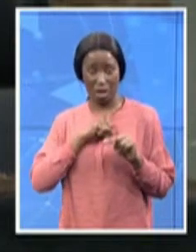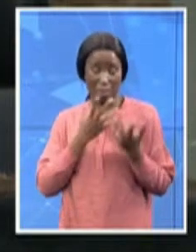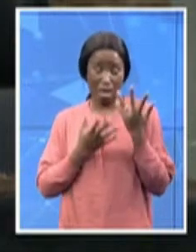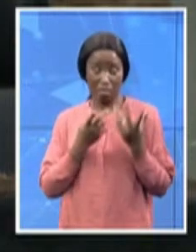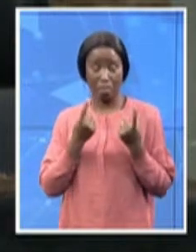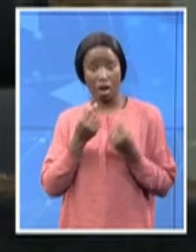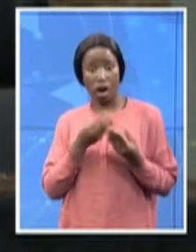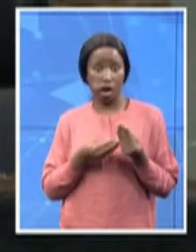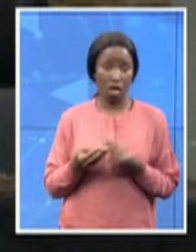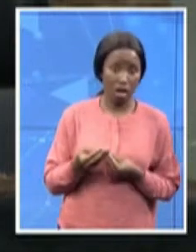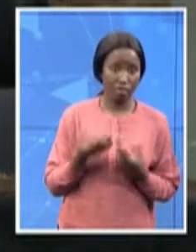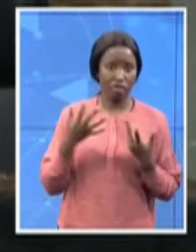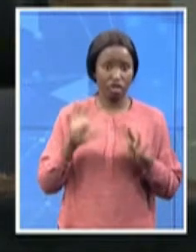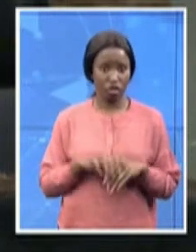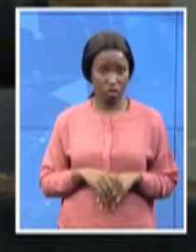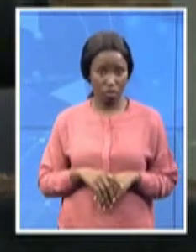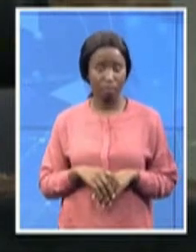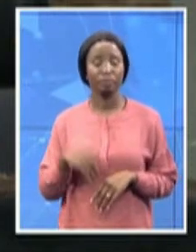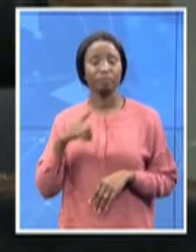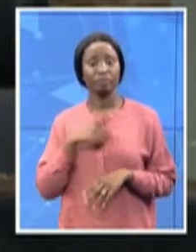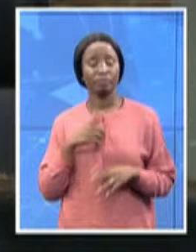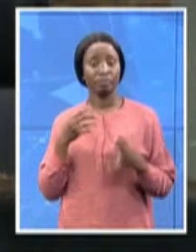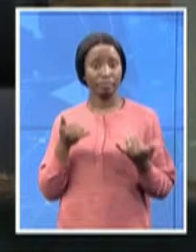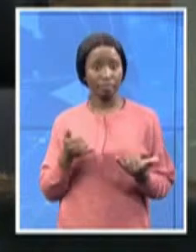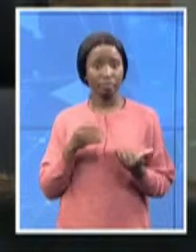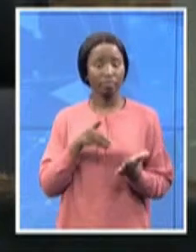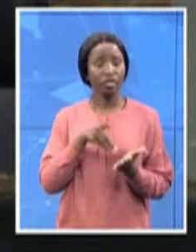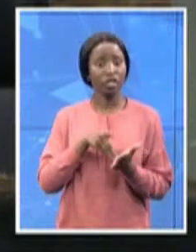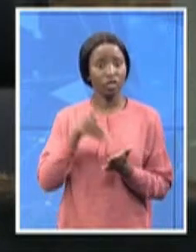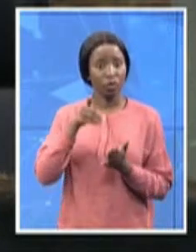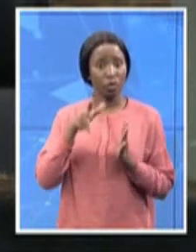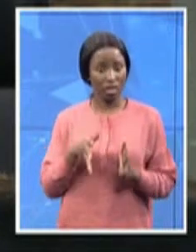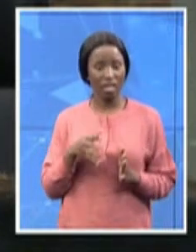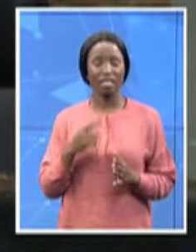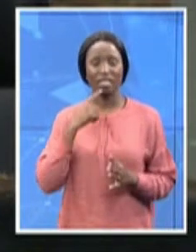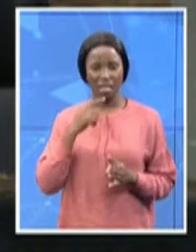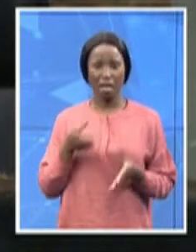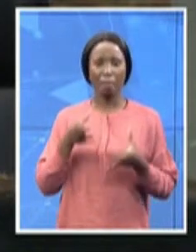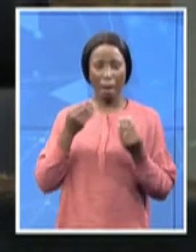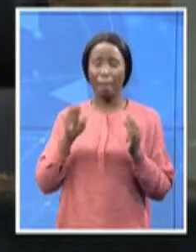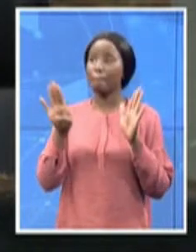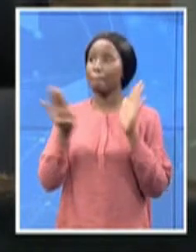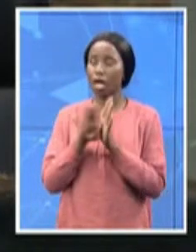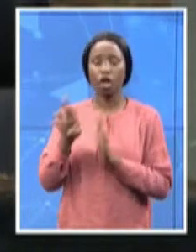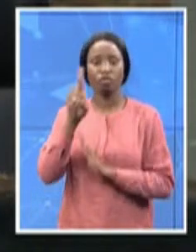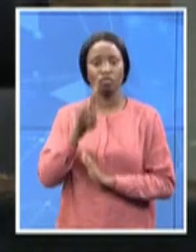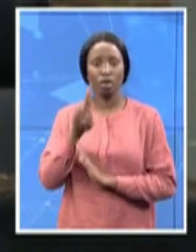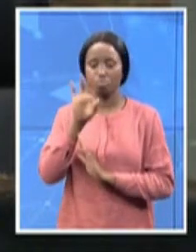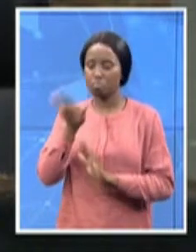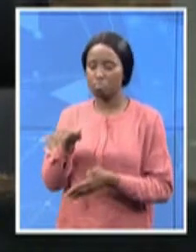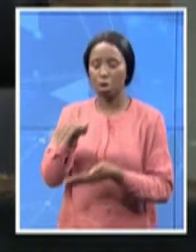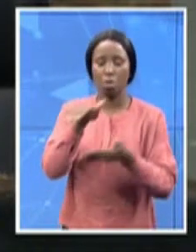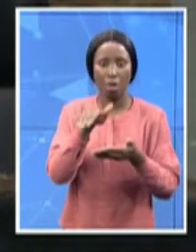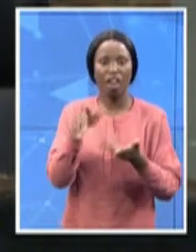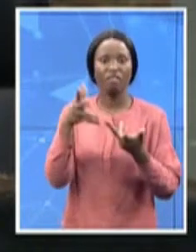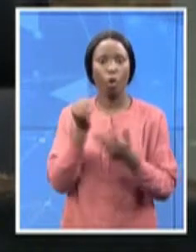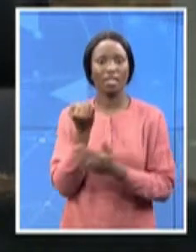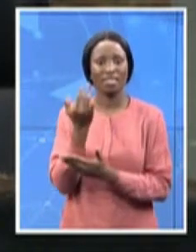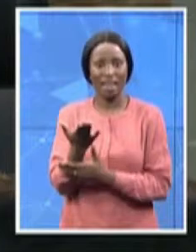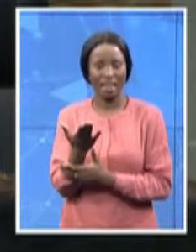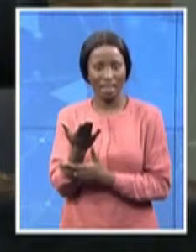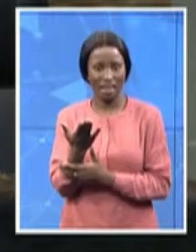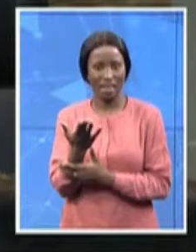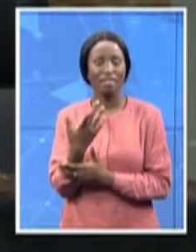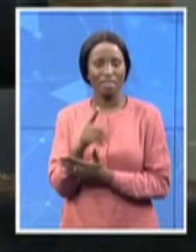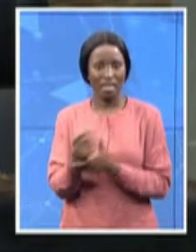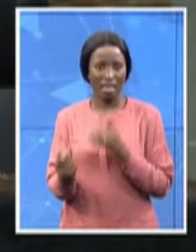widely reported to have received billions of rands in state tenders, often in irregular fashion. It is